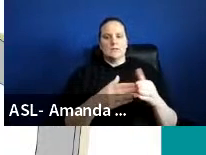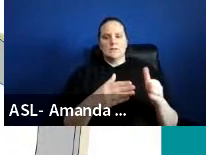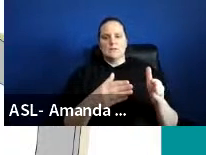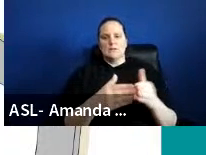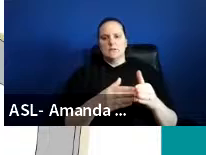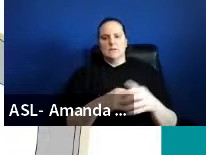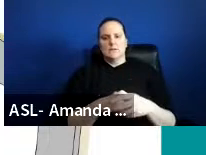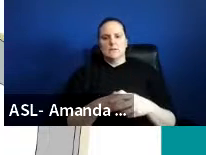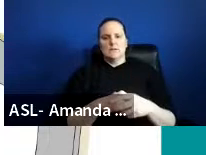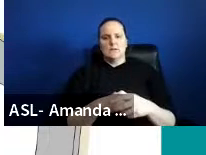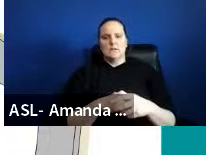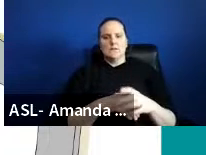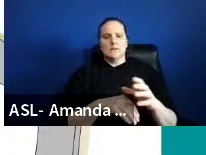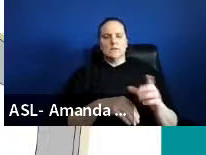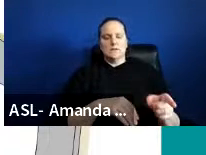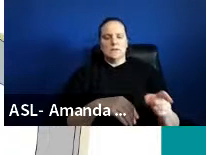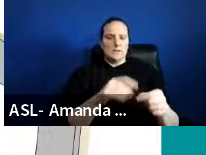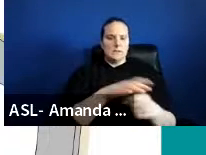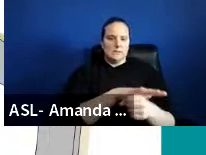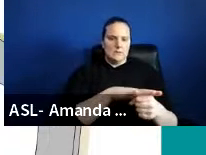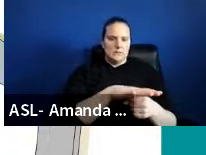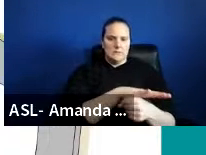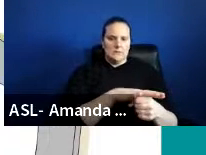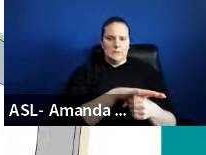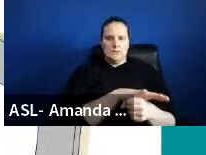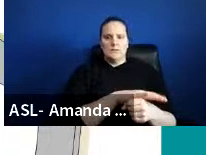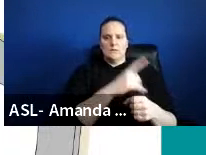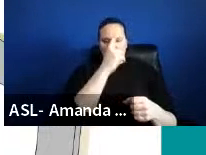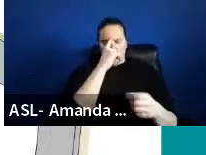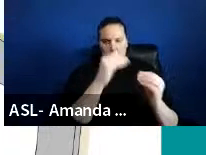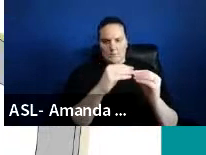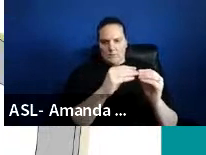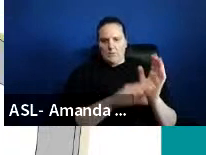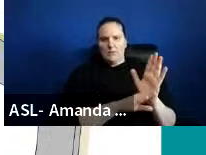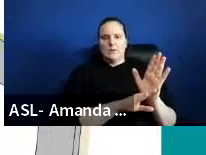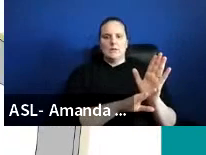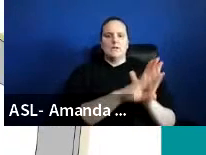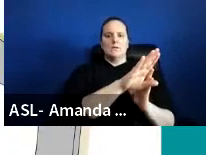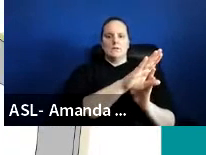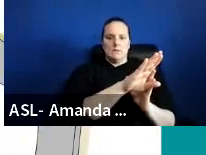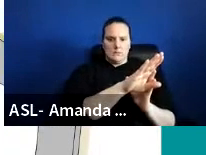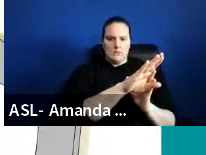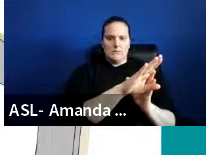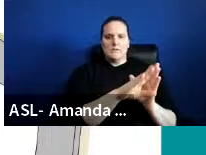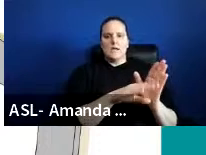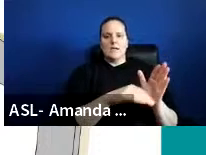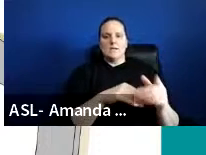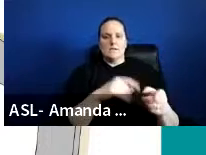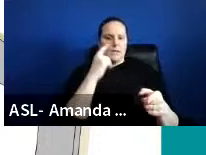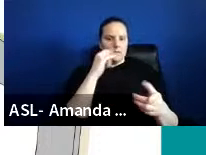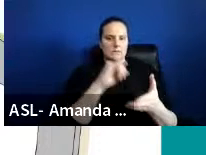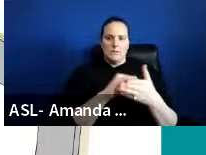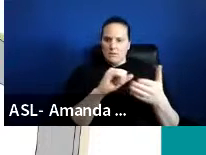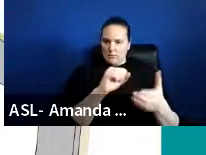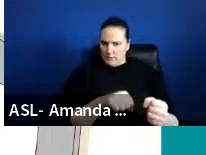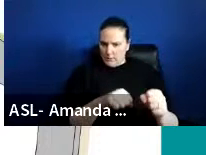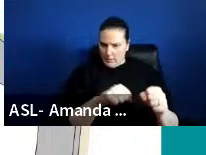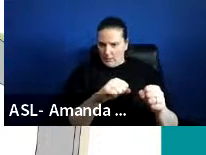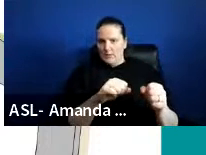the area that will be allowed to have some greater development. There are a lot of restrictions on what can be developed